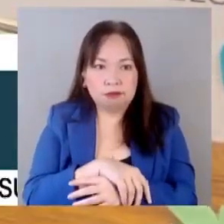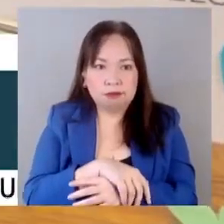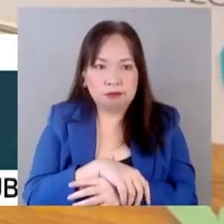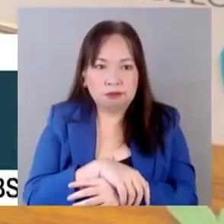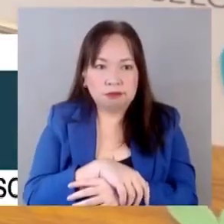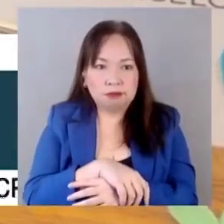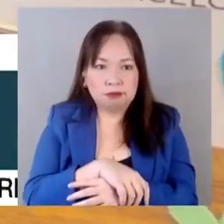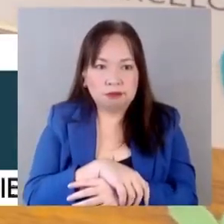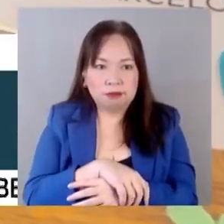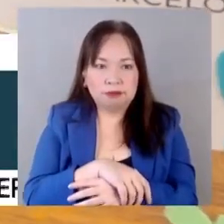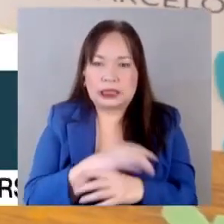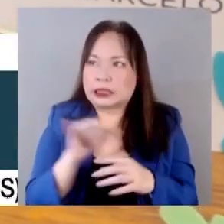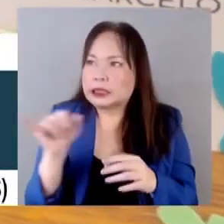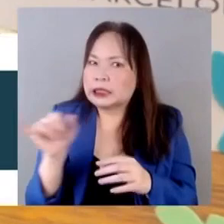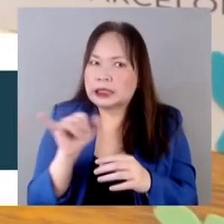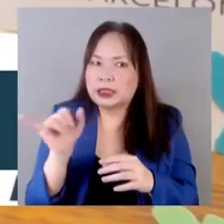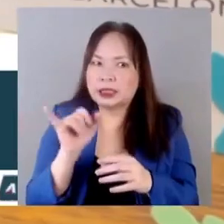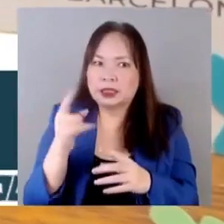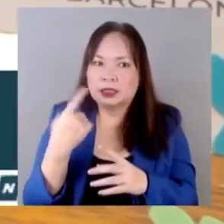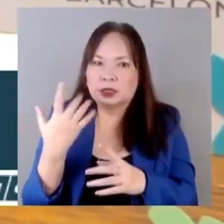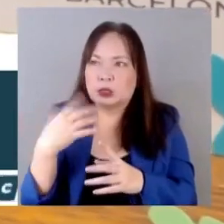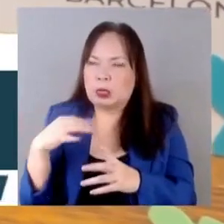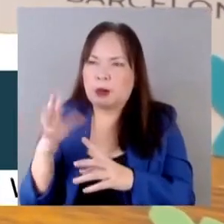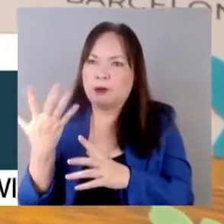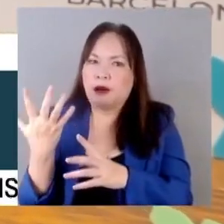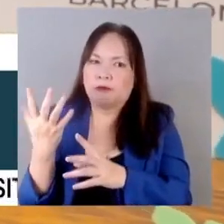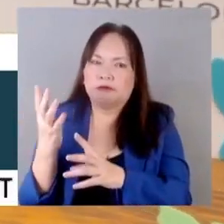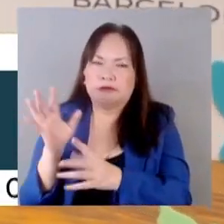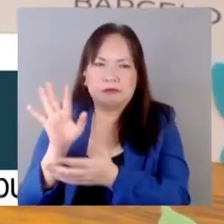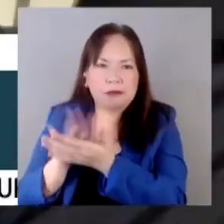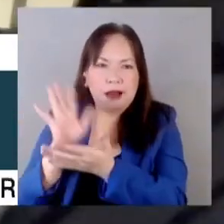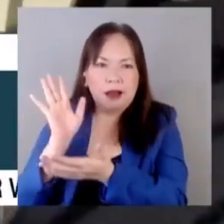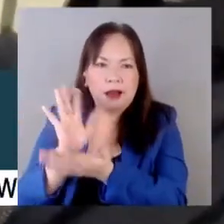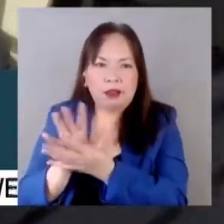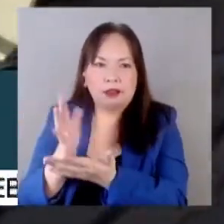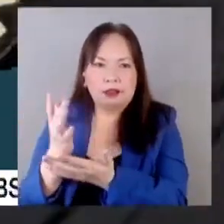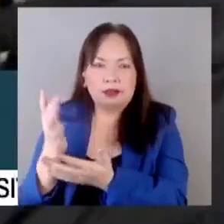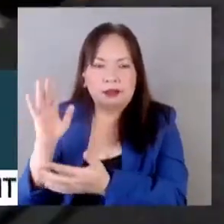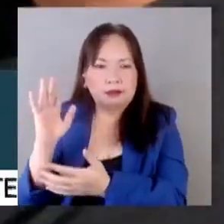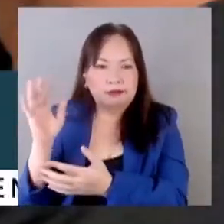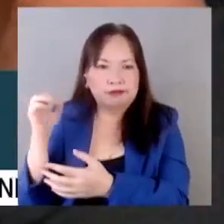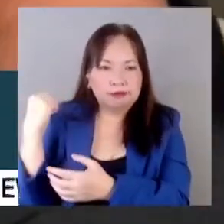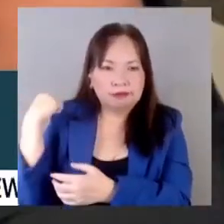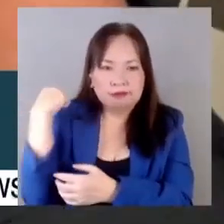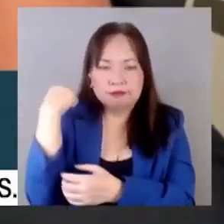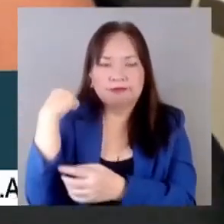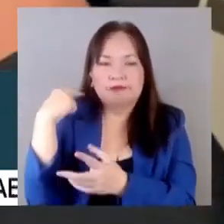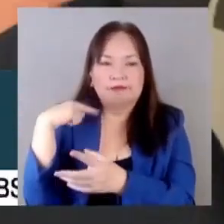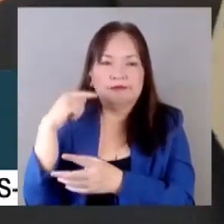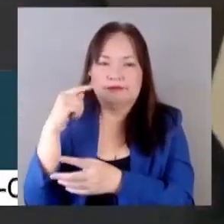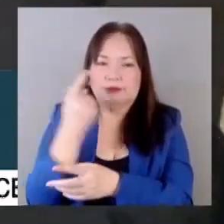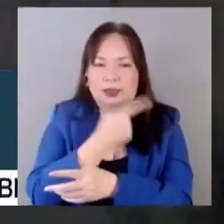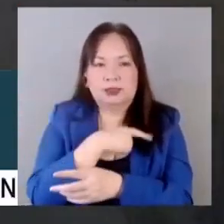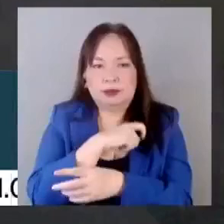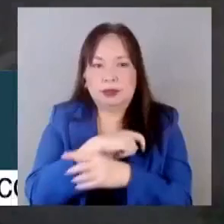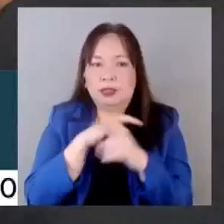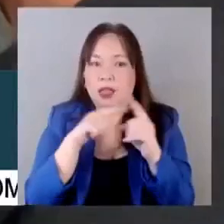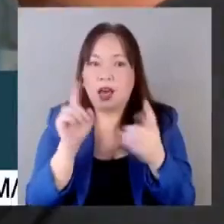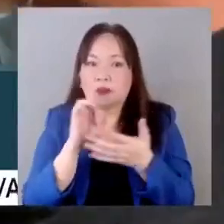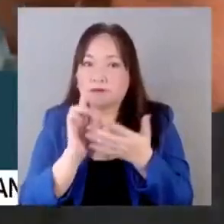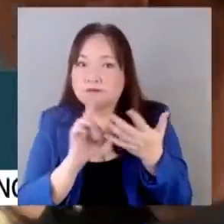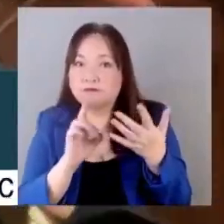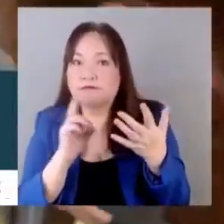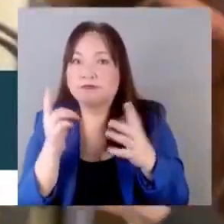hindi malayo sa isang mga may kalidad na mamahaling bags sa Barcelona. Thank you so much. Other bag designers have nothing but praise for